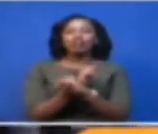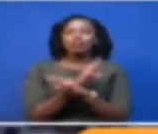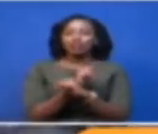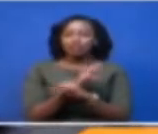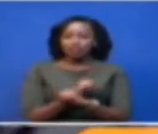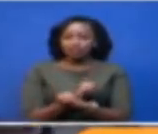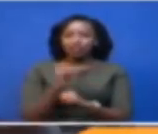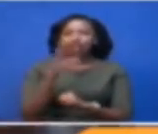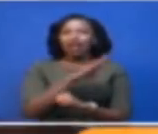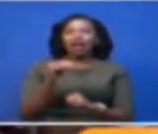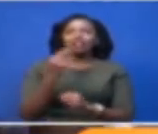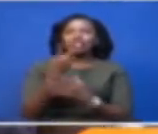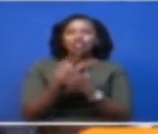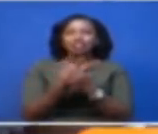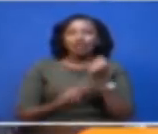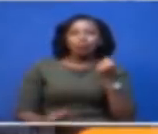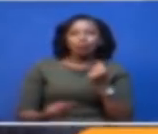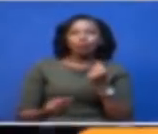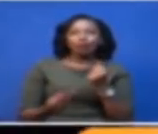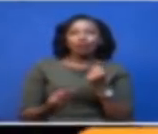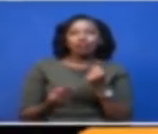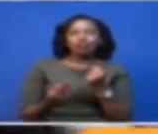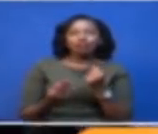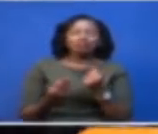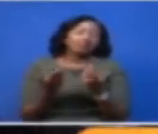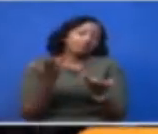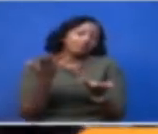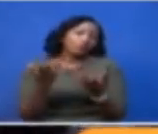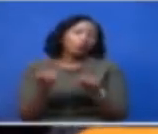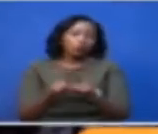and dabbled a bit in music.